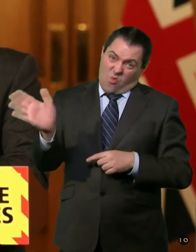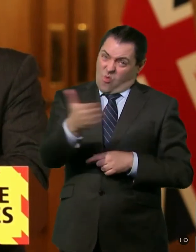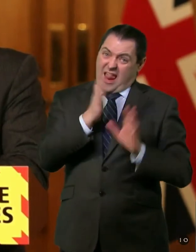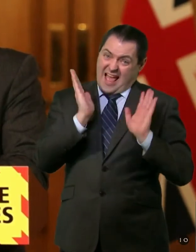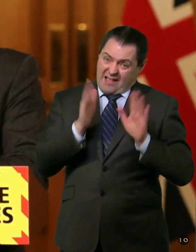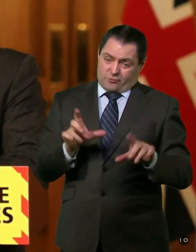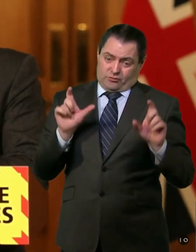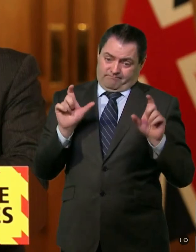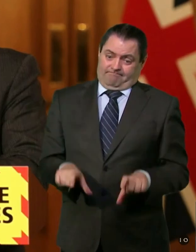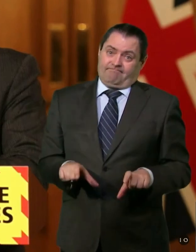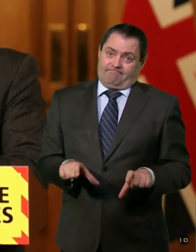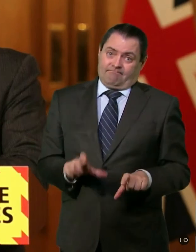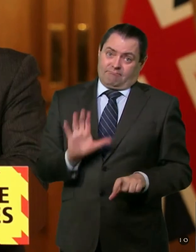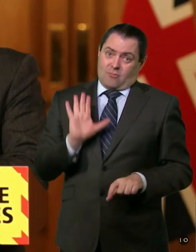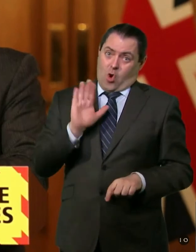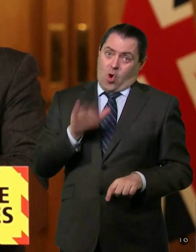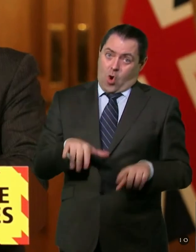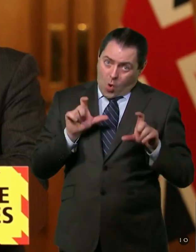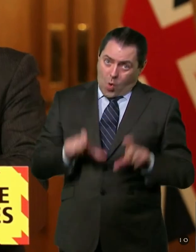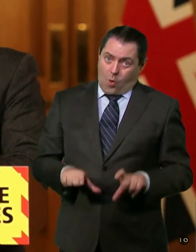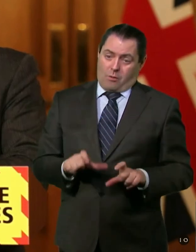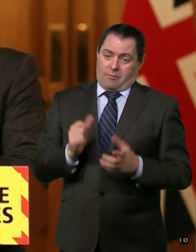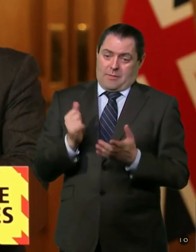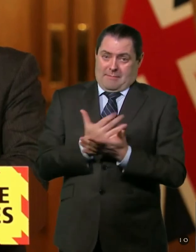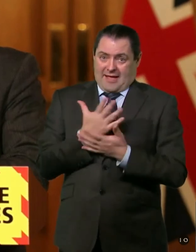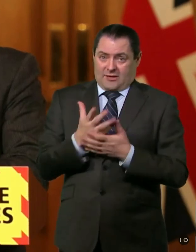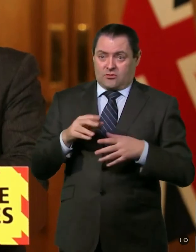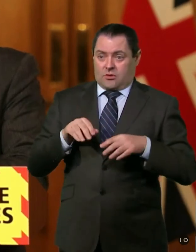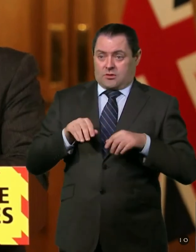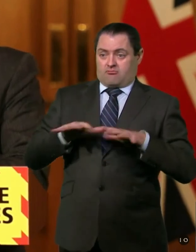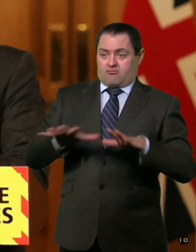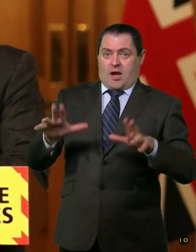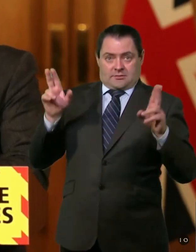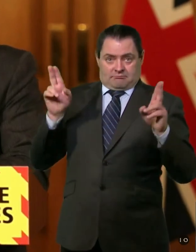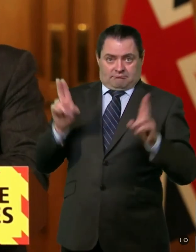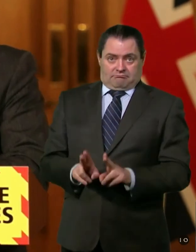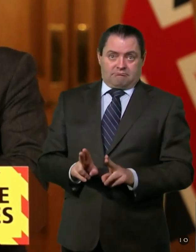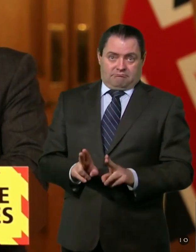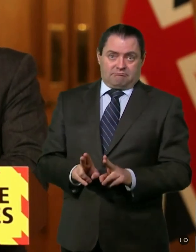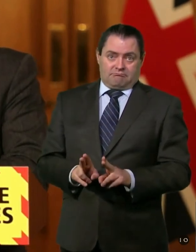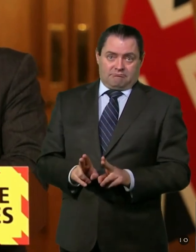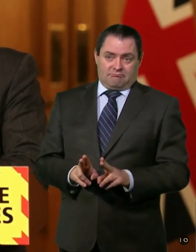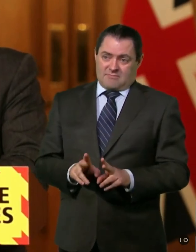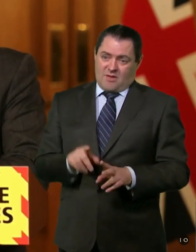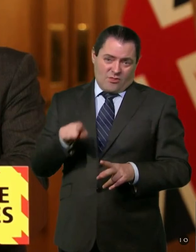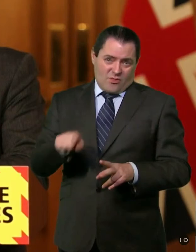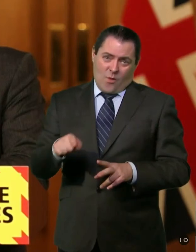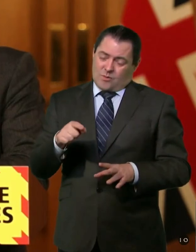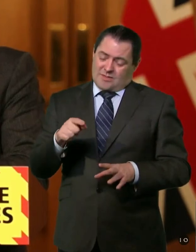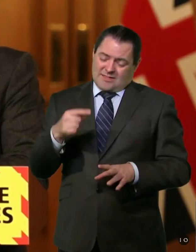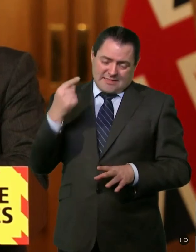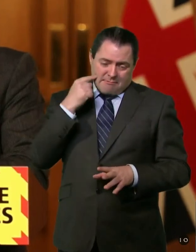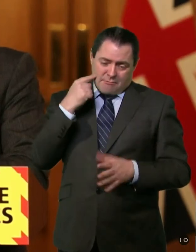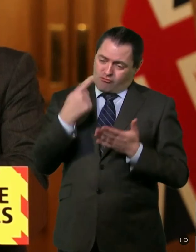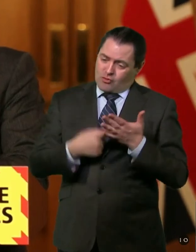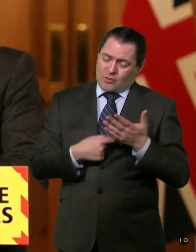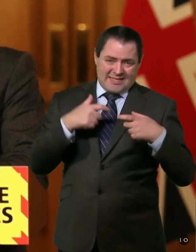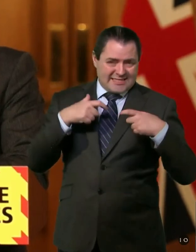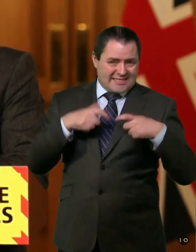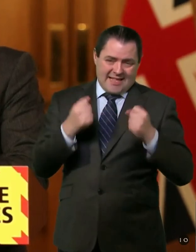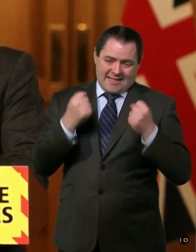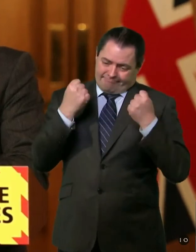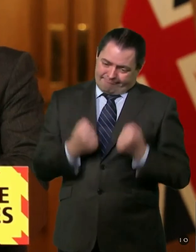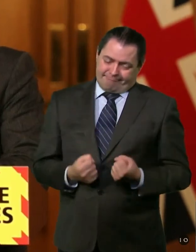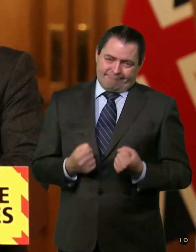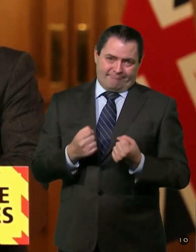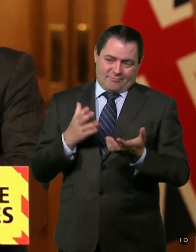drive down the incidence of the disease through the basic methods that we've used throughout this pandemic